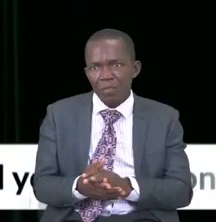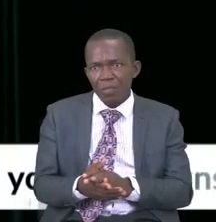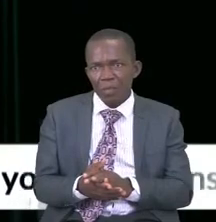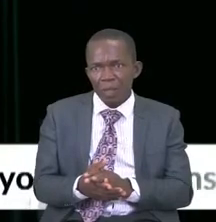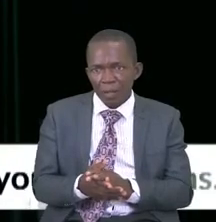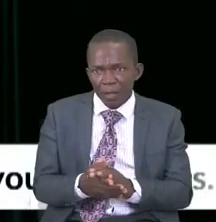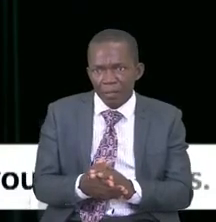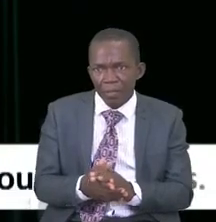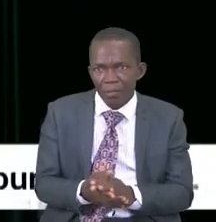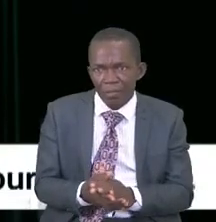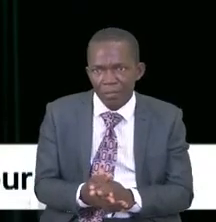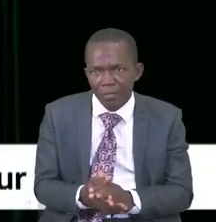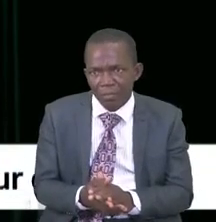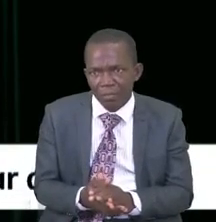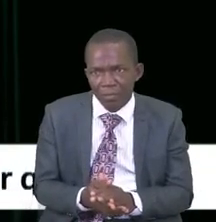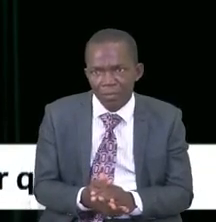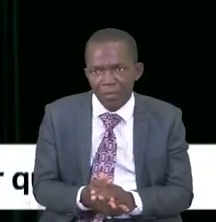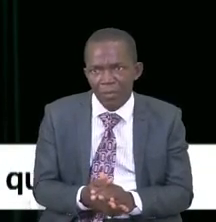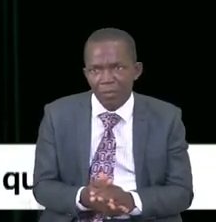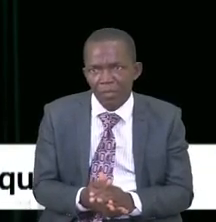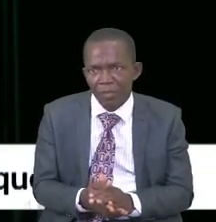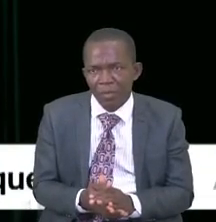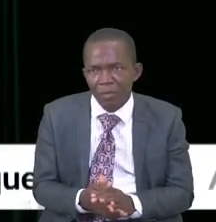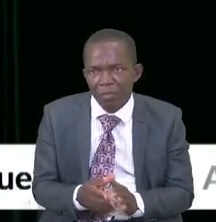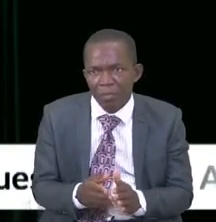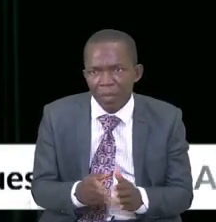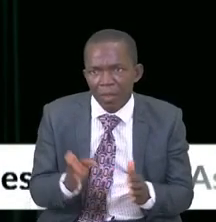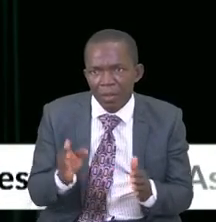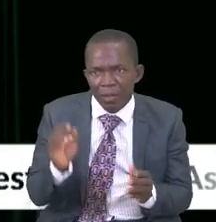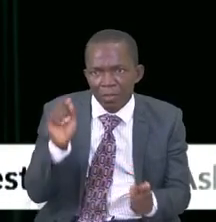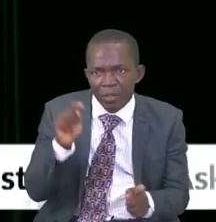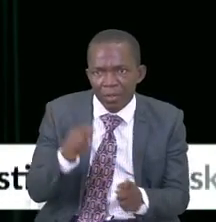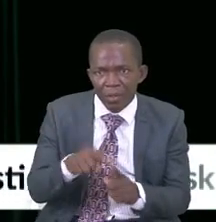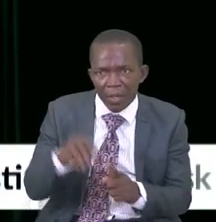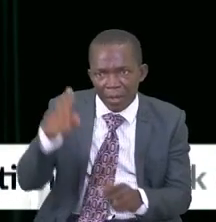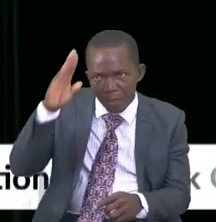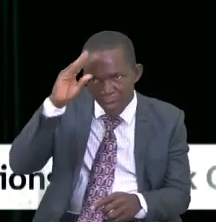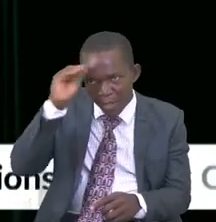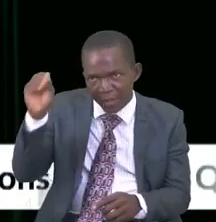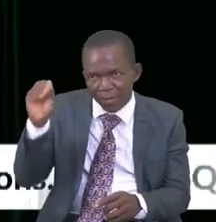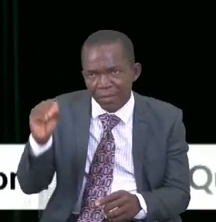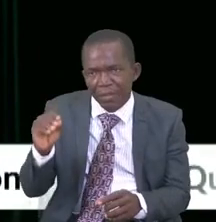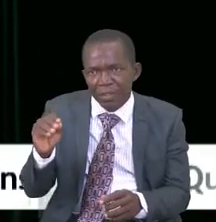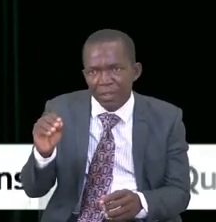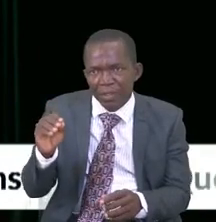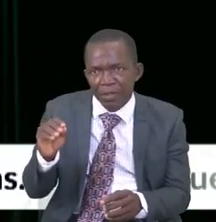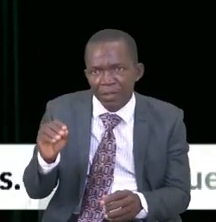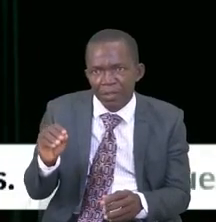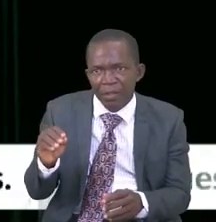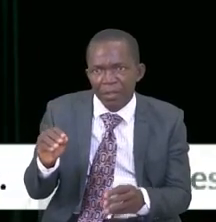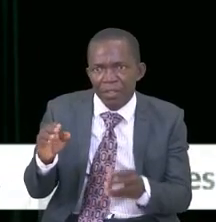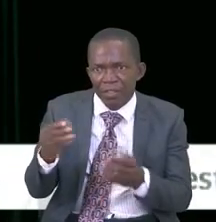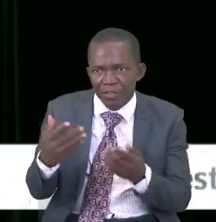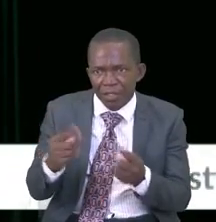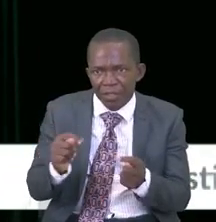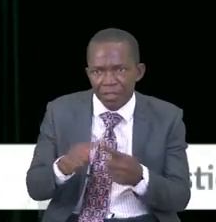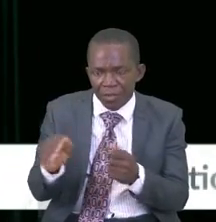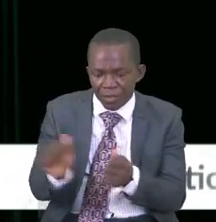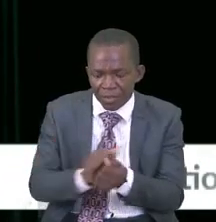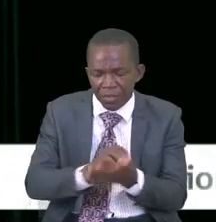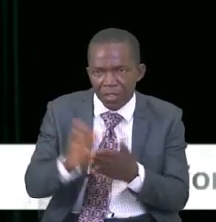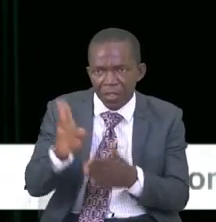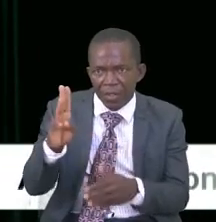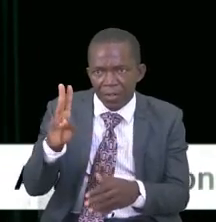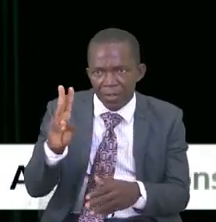fled because after his conversion, you know what happened? The Jews set upon him to destroy him. But thank God